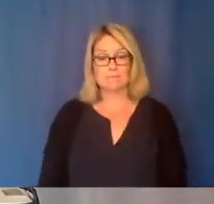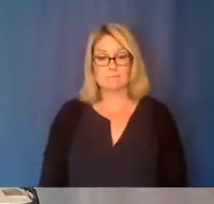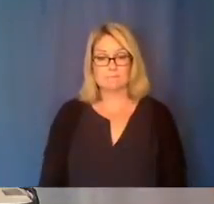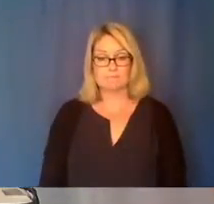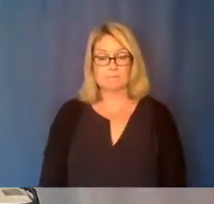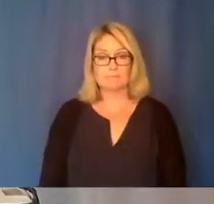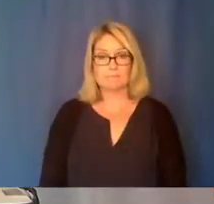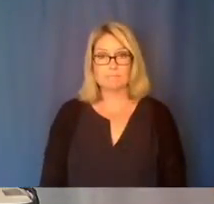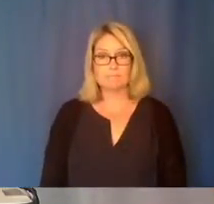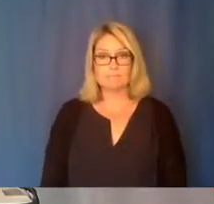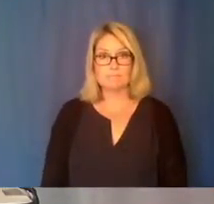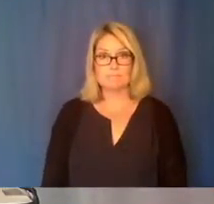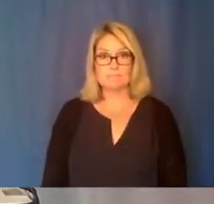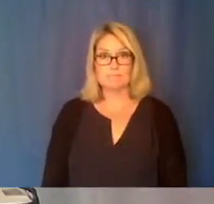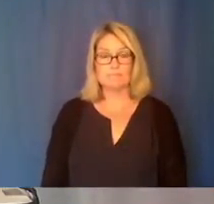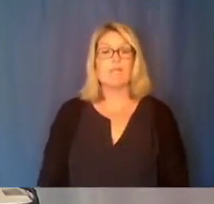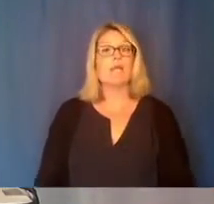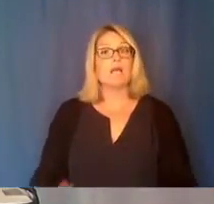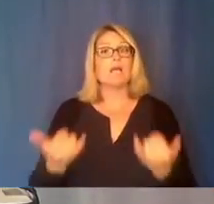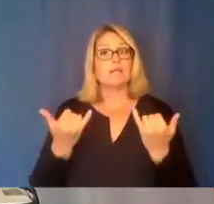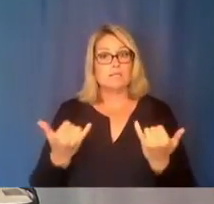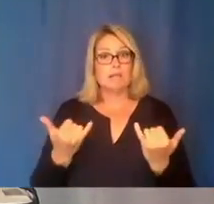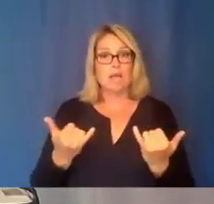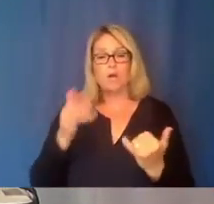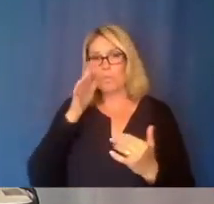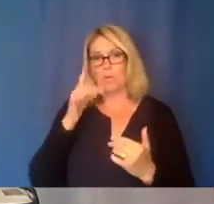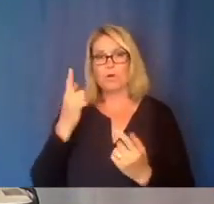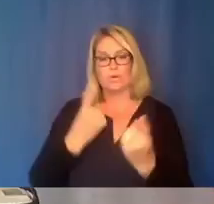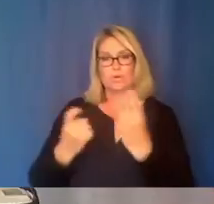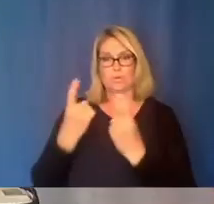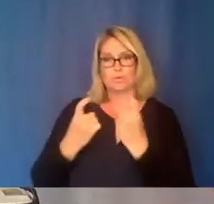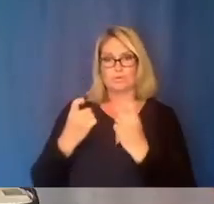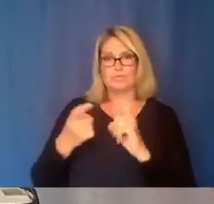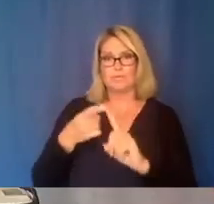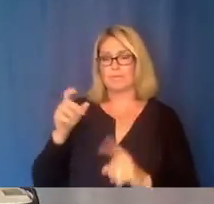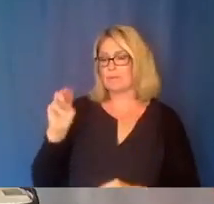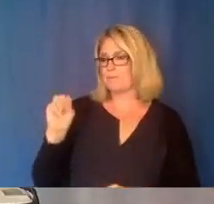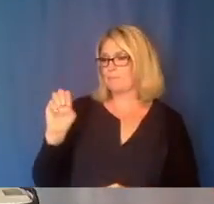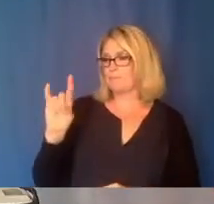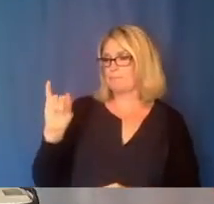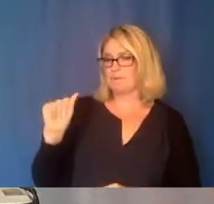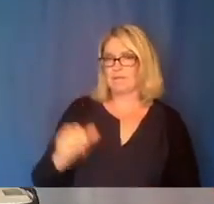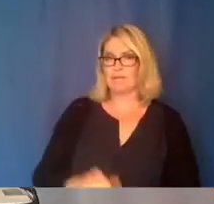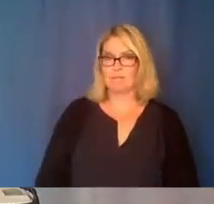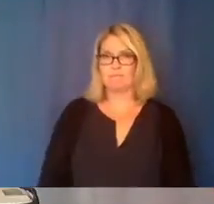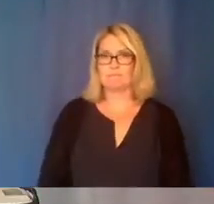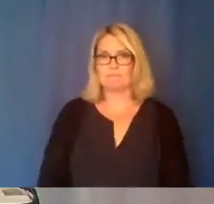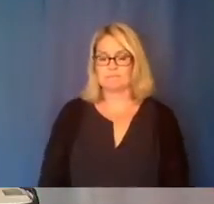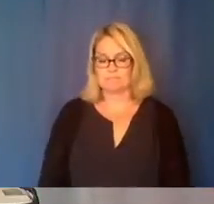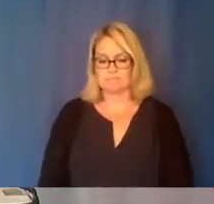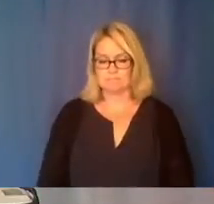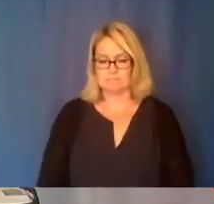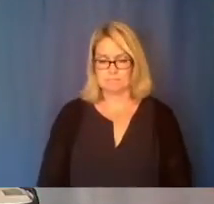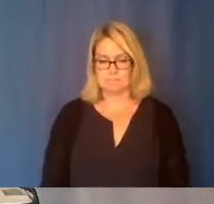will turn it over to some questions from our friends in the media.